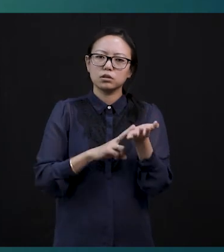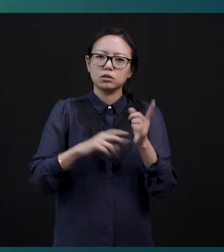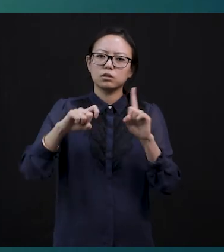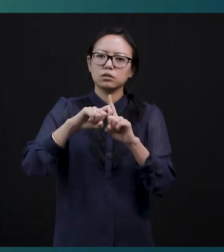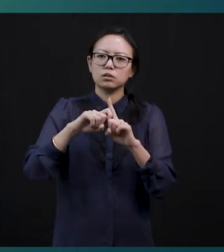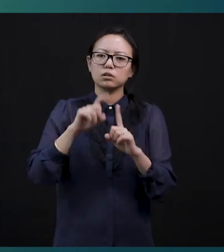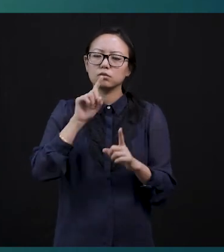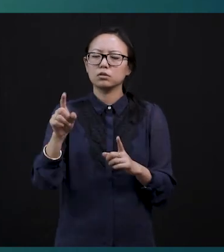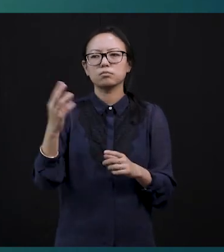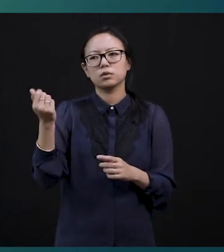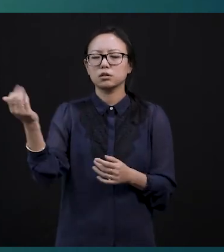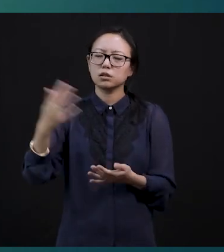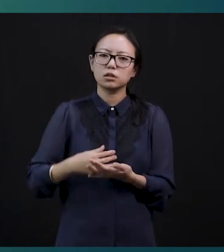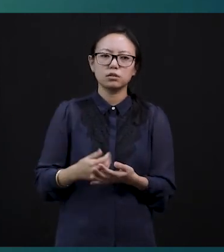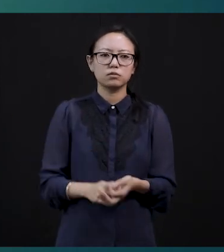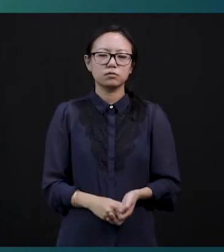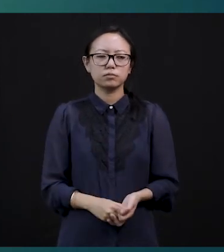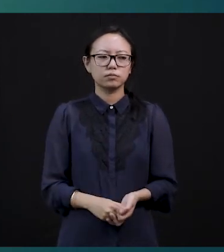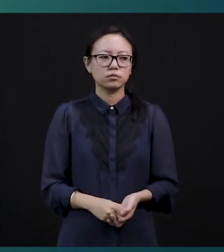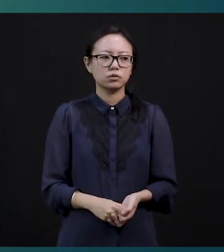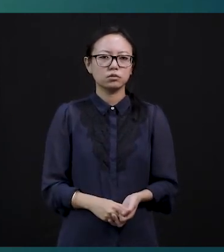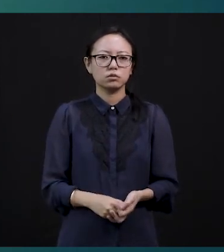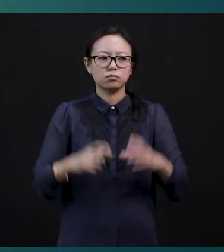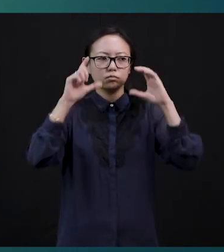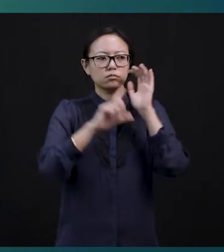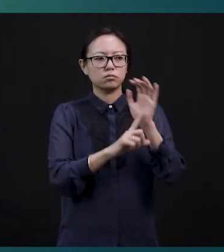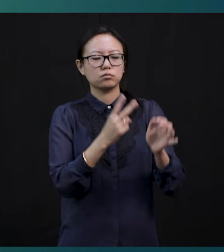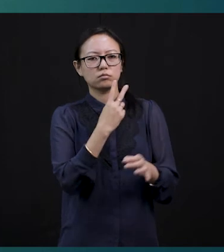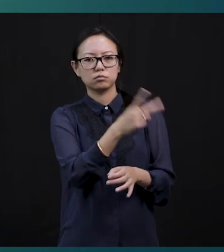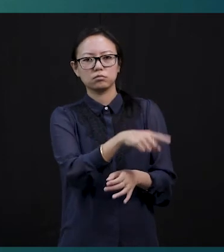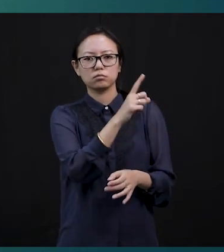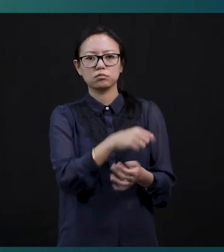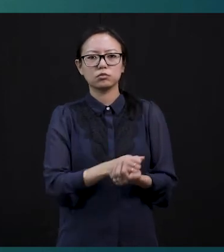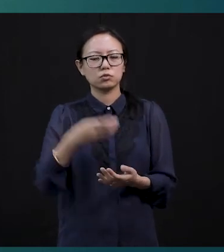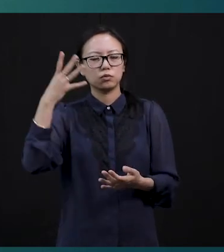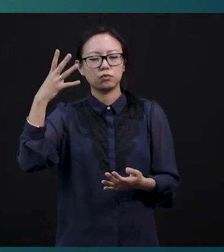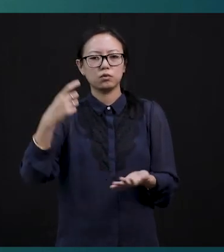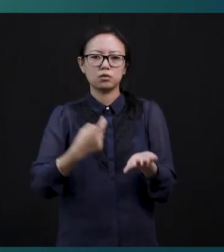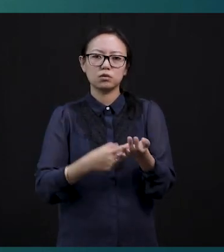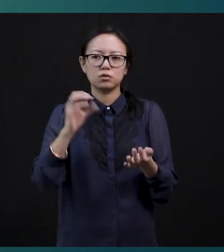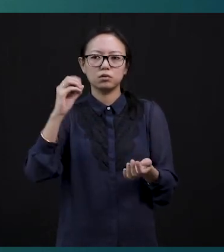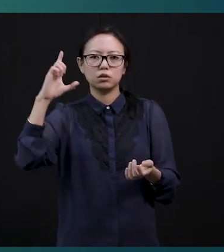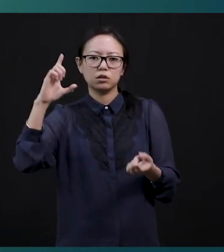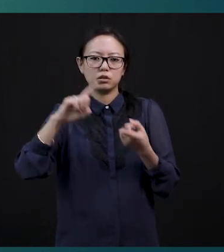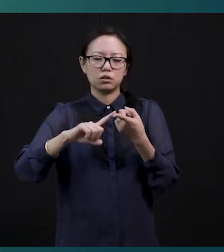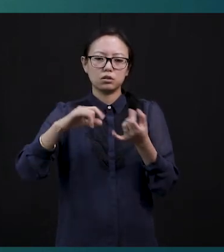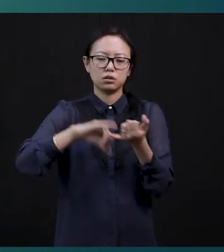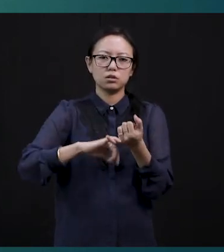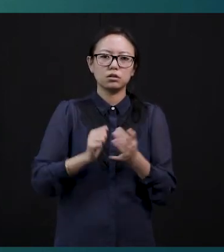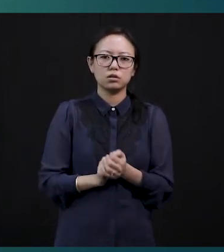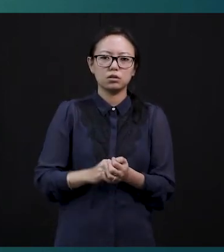my shop. So, these are the four different roles that a middleman has, and middleman is the